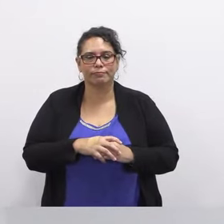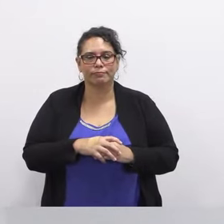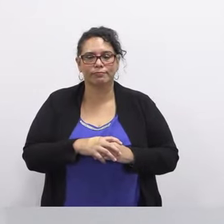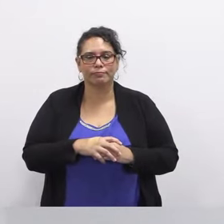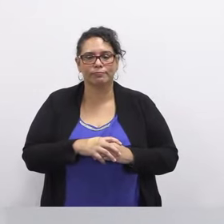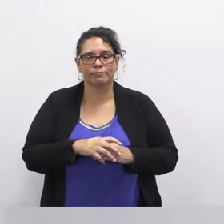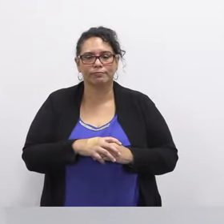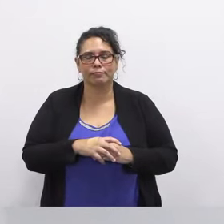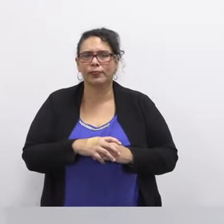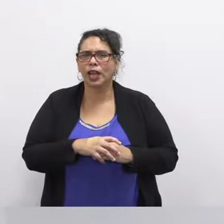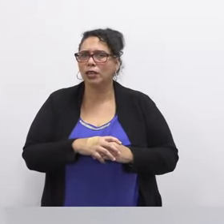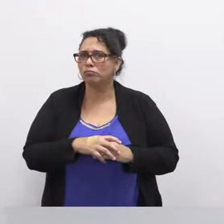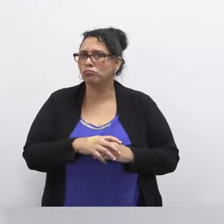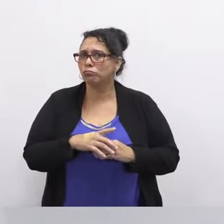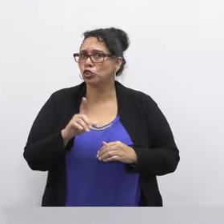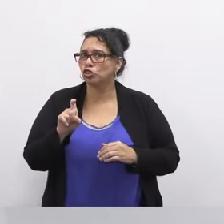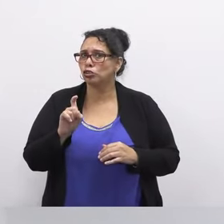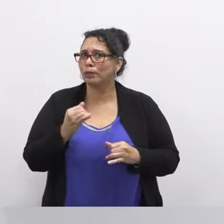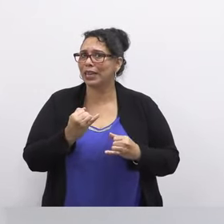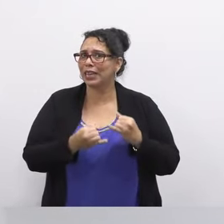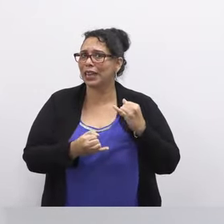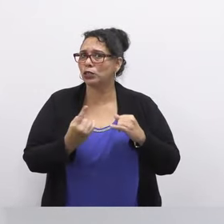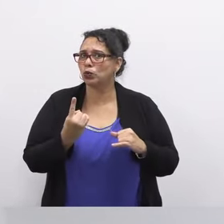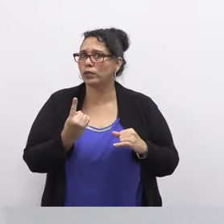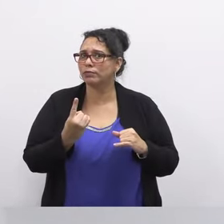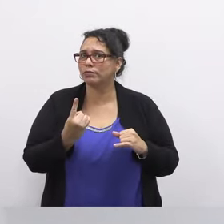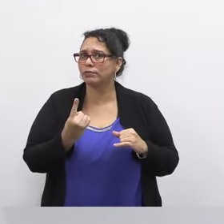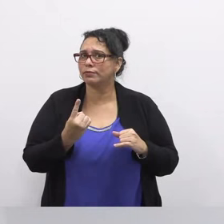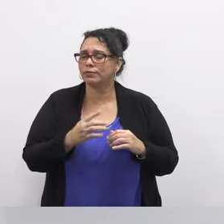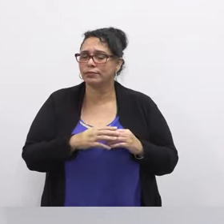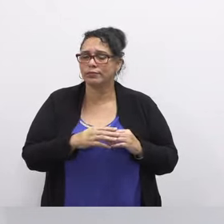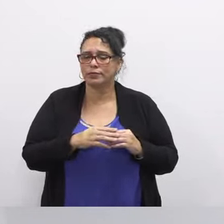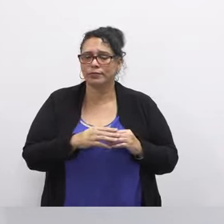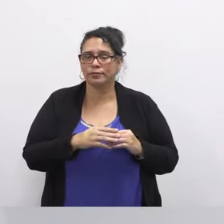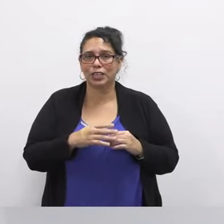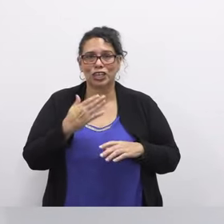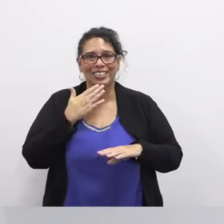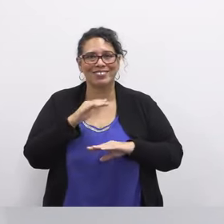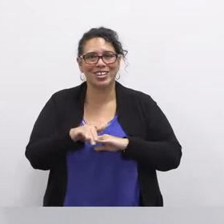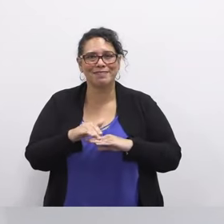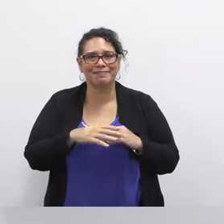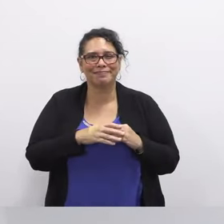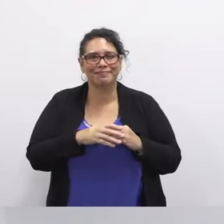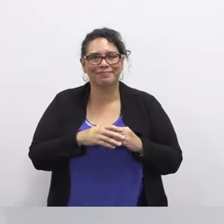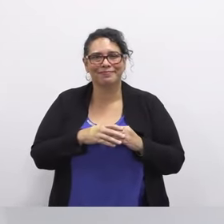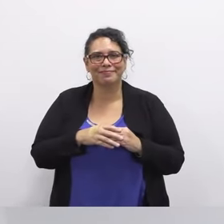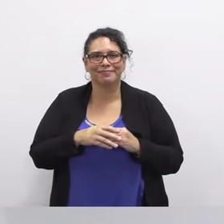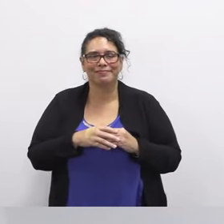Mr. Suarez, this should be our last speaker. Good evening.